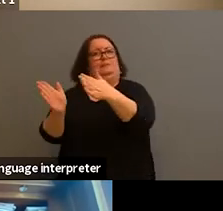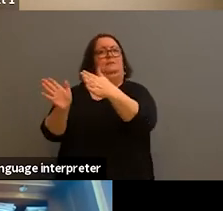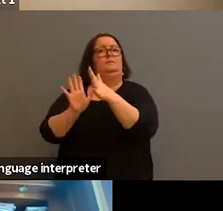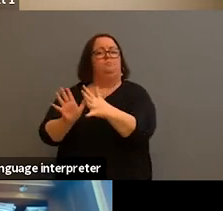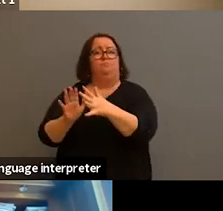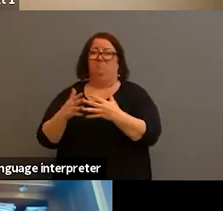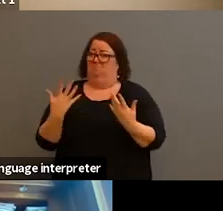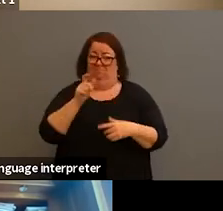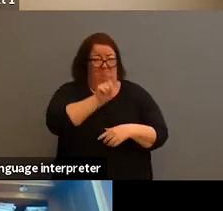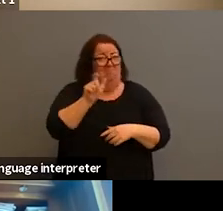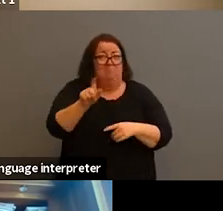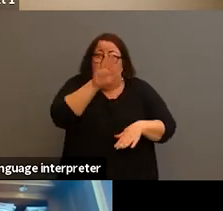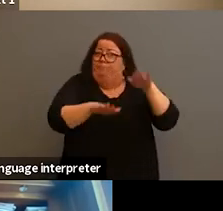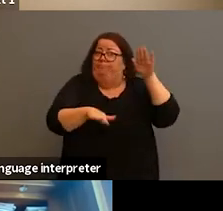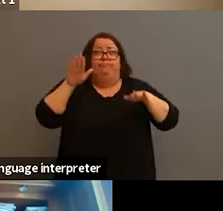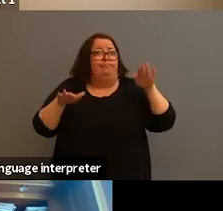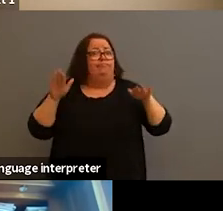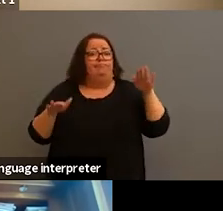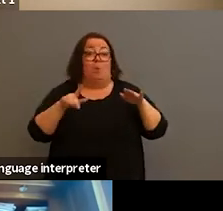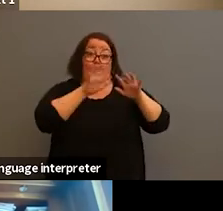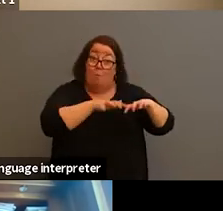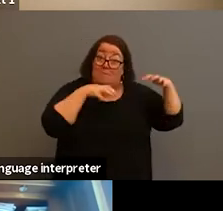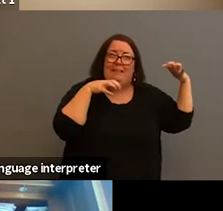but also different actors, since we are now trying